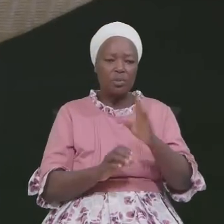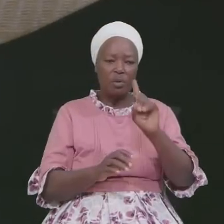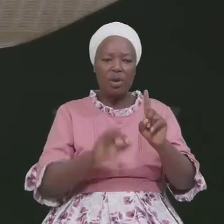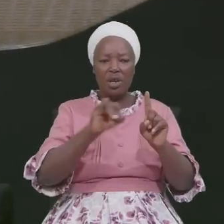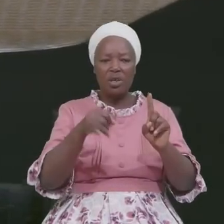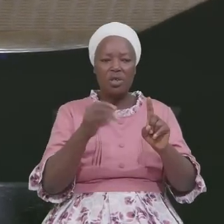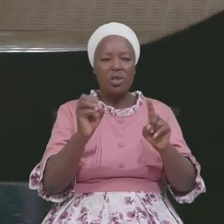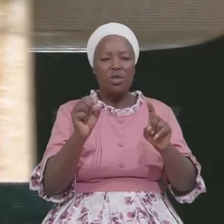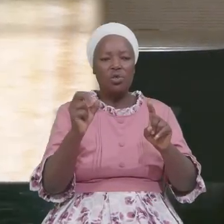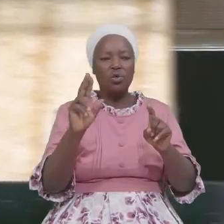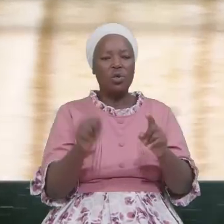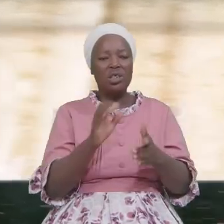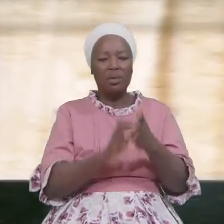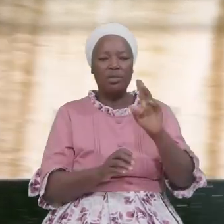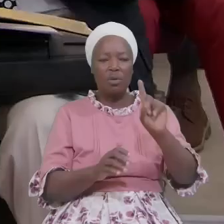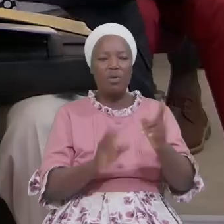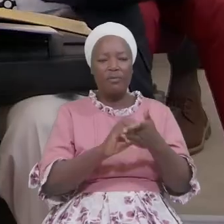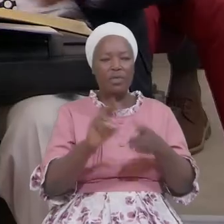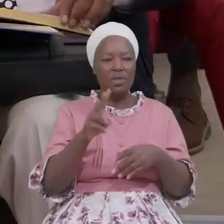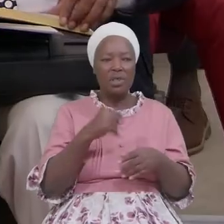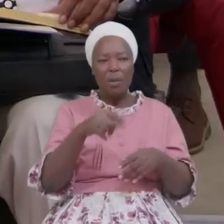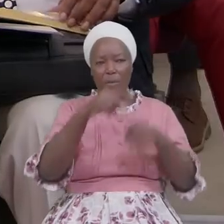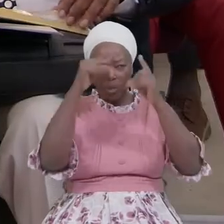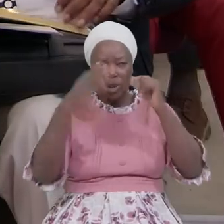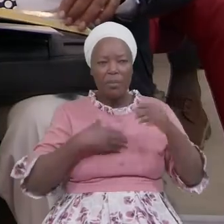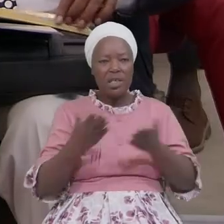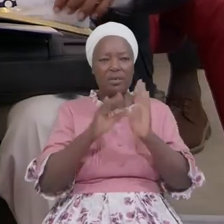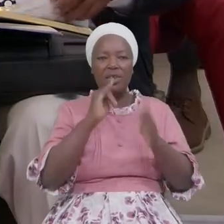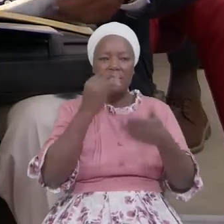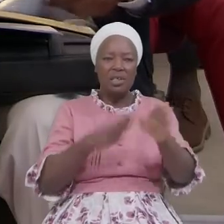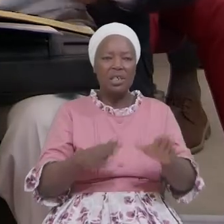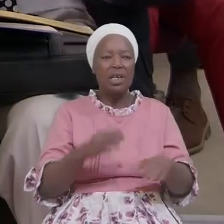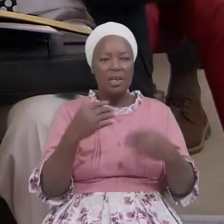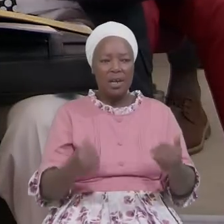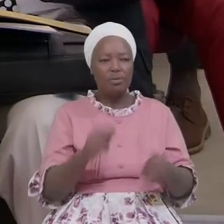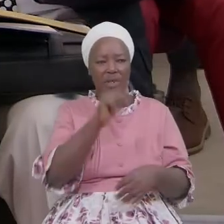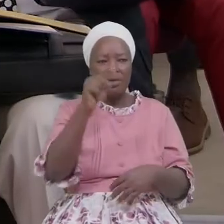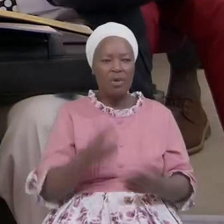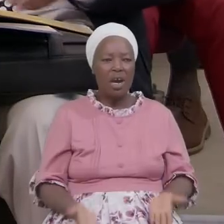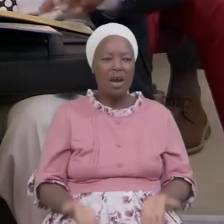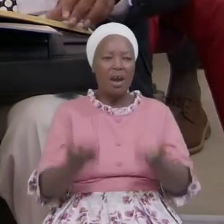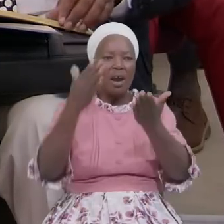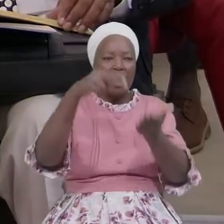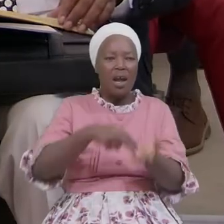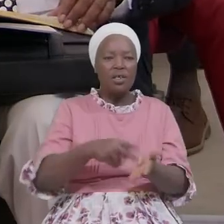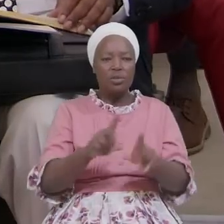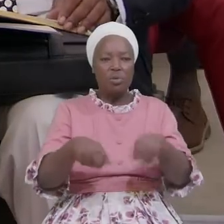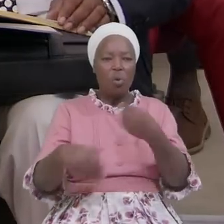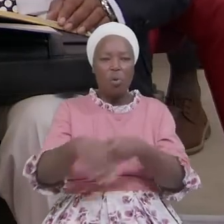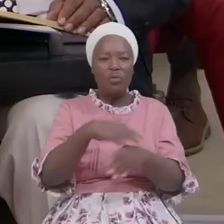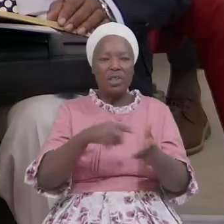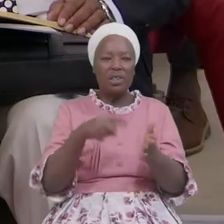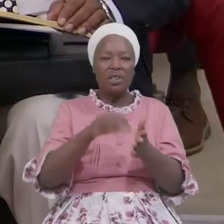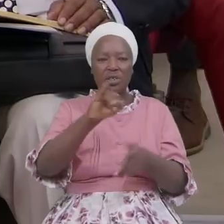says, Moses, my servant, is dead. Now, therefore, arise, go over this